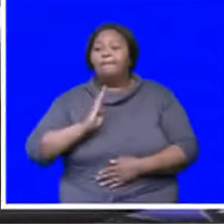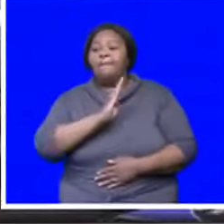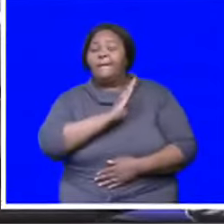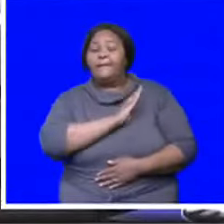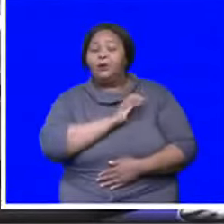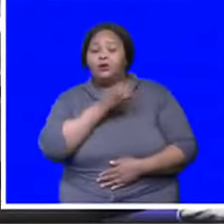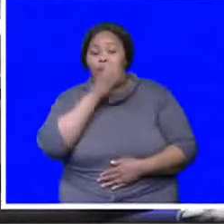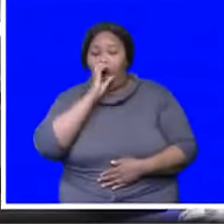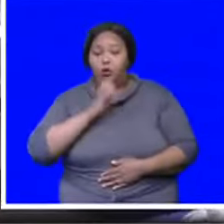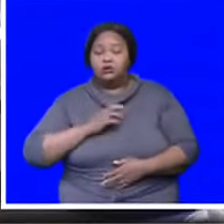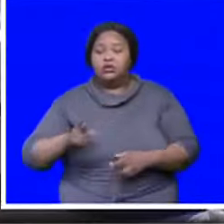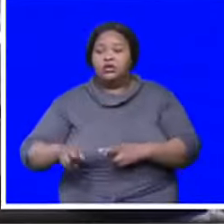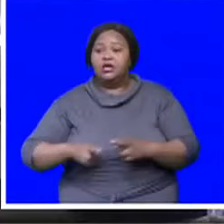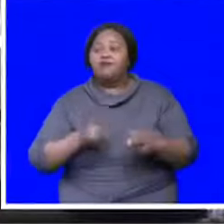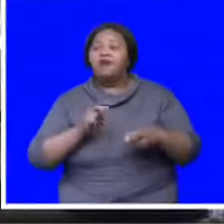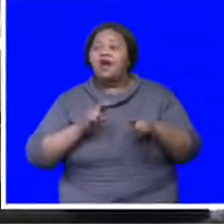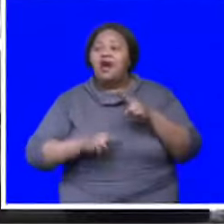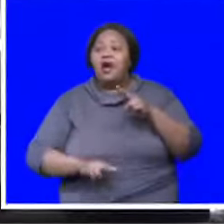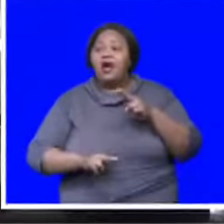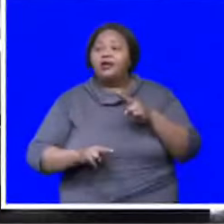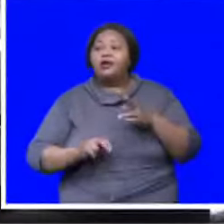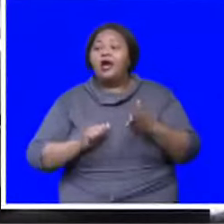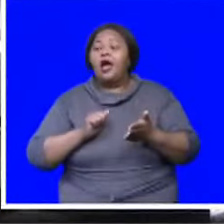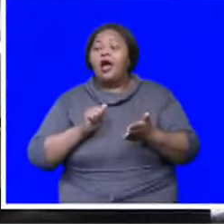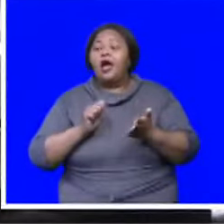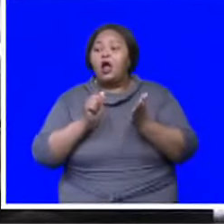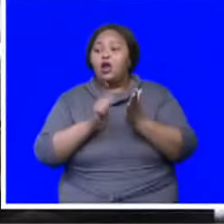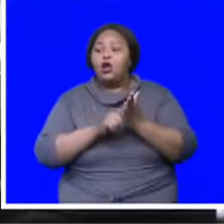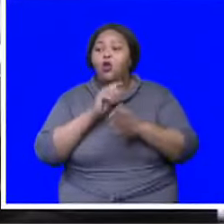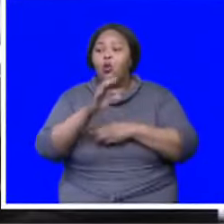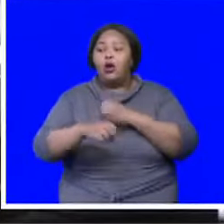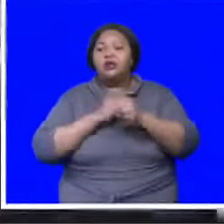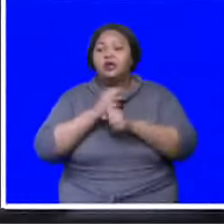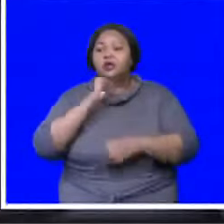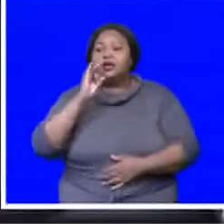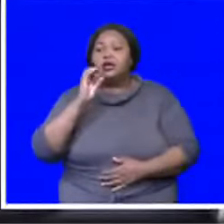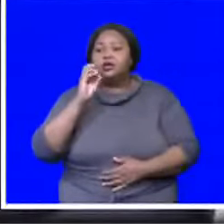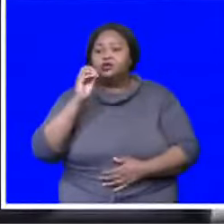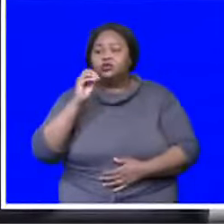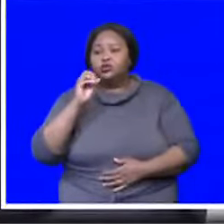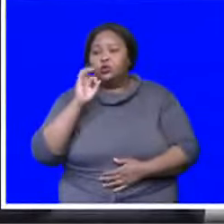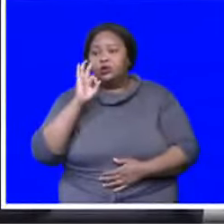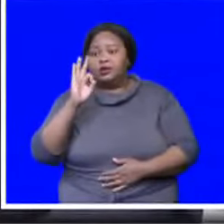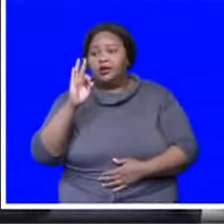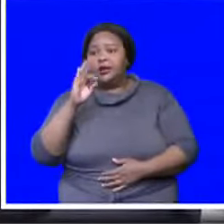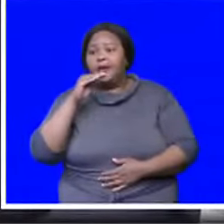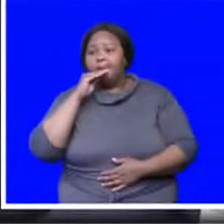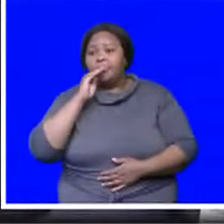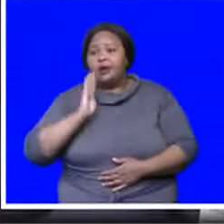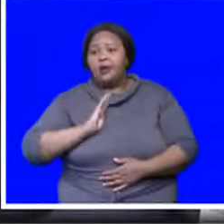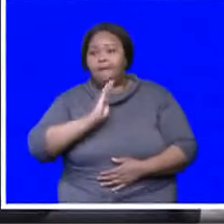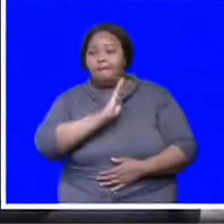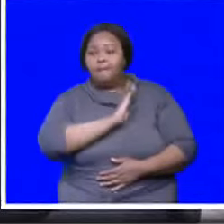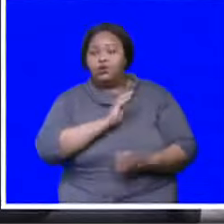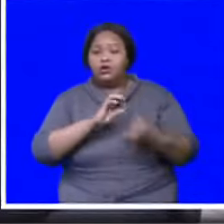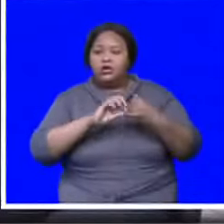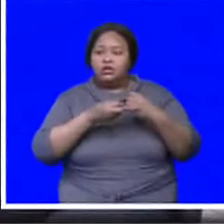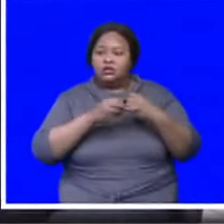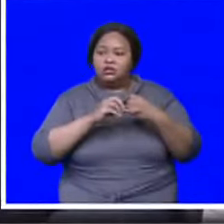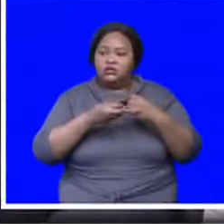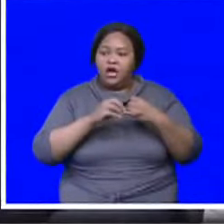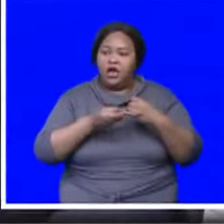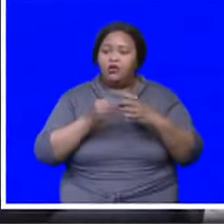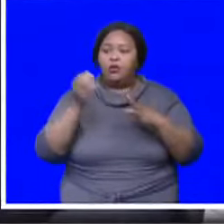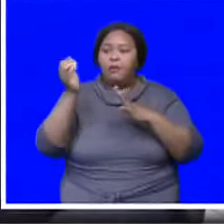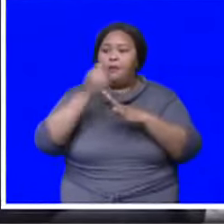the Water Act of 2003. By setting up the board, the country is trying to meet the United Nations Sustainable Development